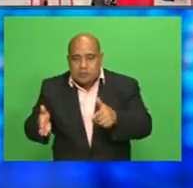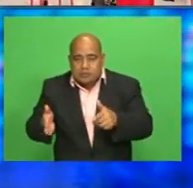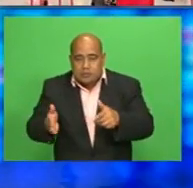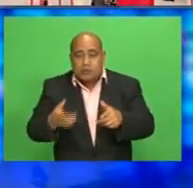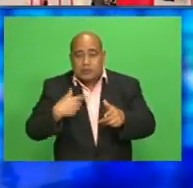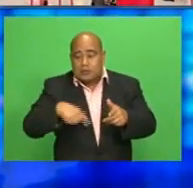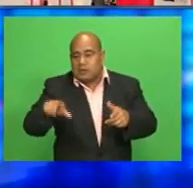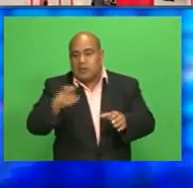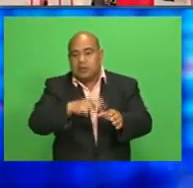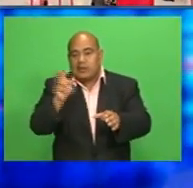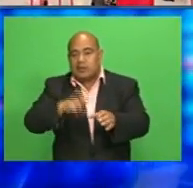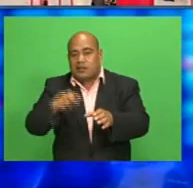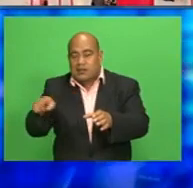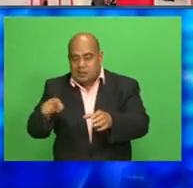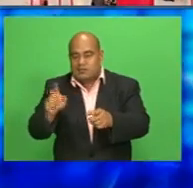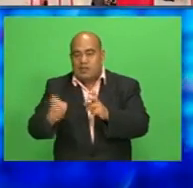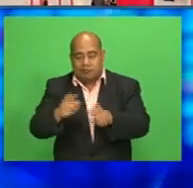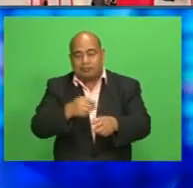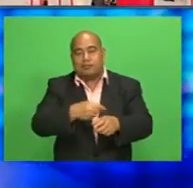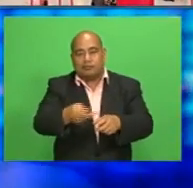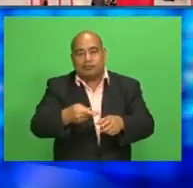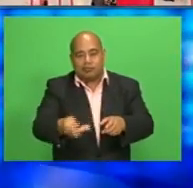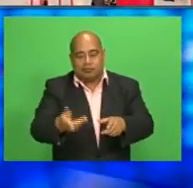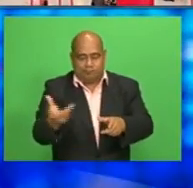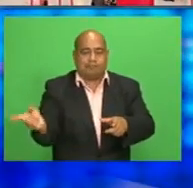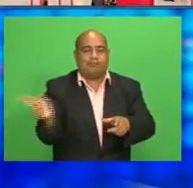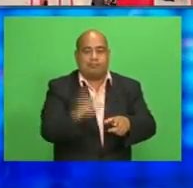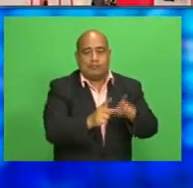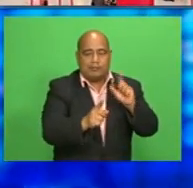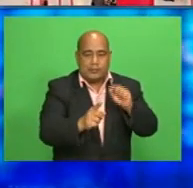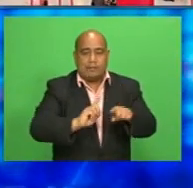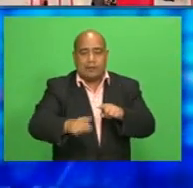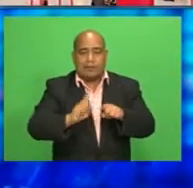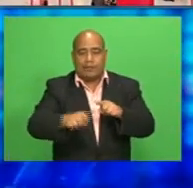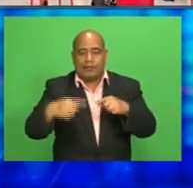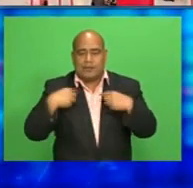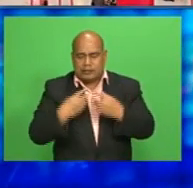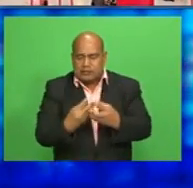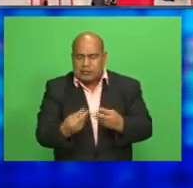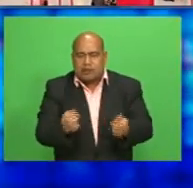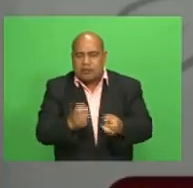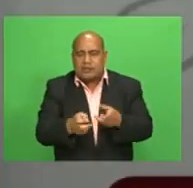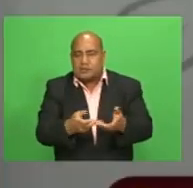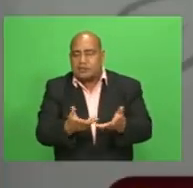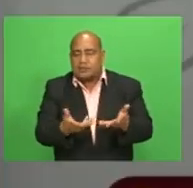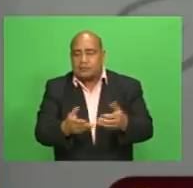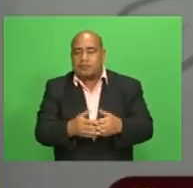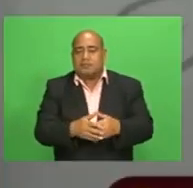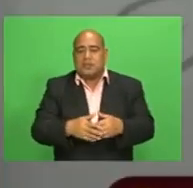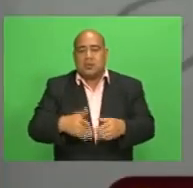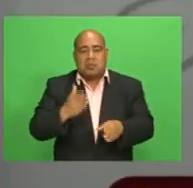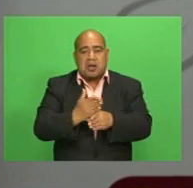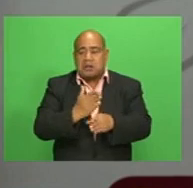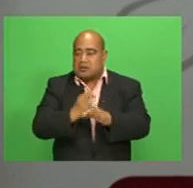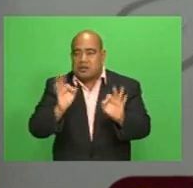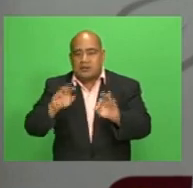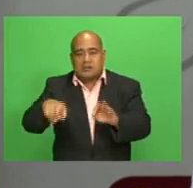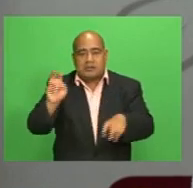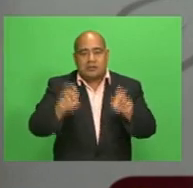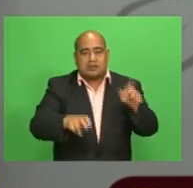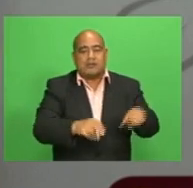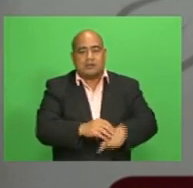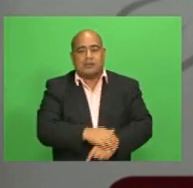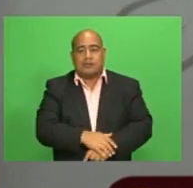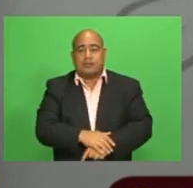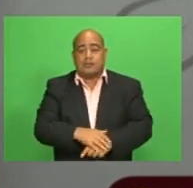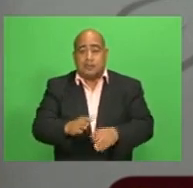phase was initially aimed at providing immediate relief for members who are generally unemployed. However, he says the fund